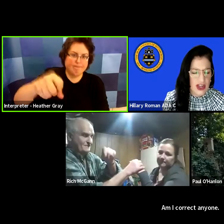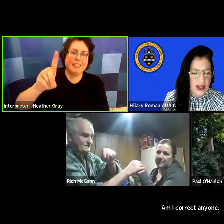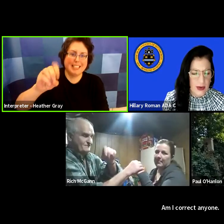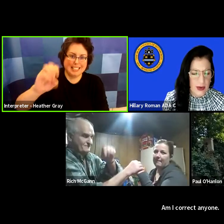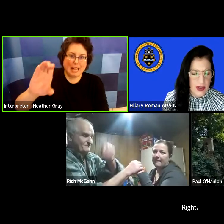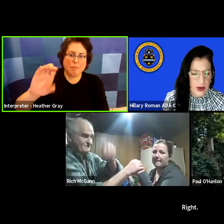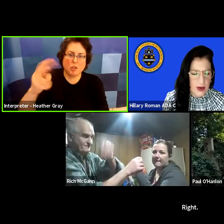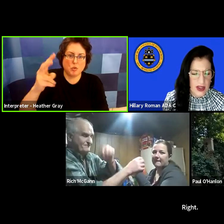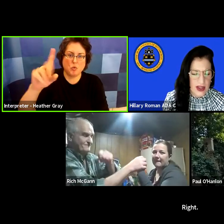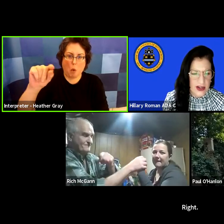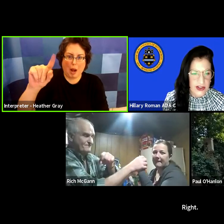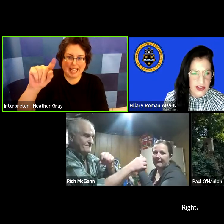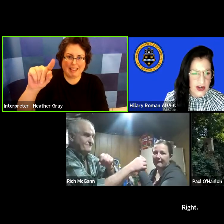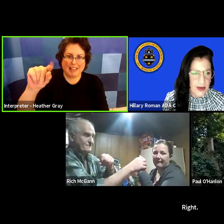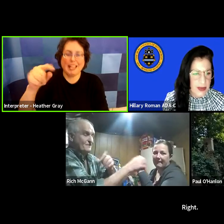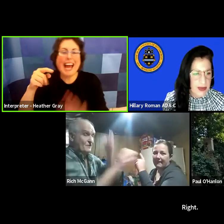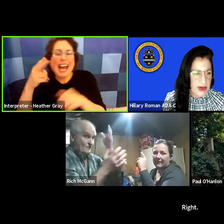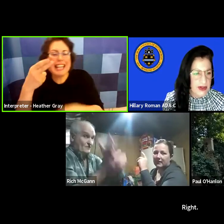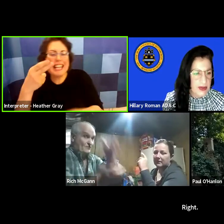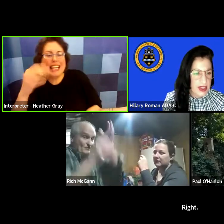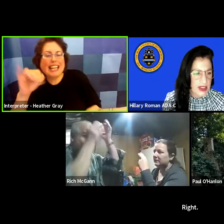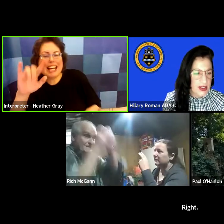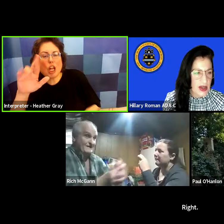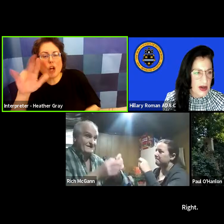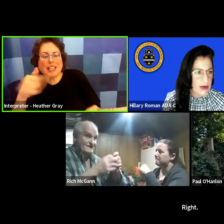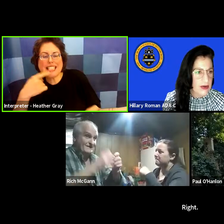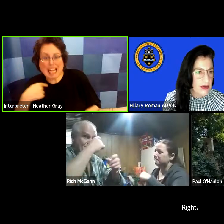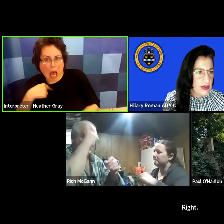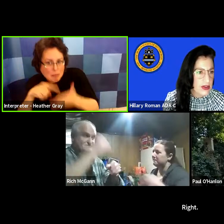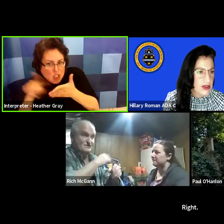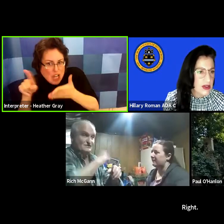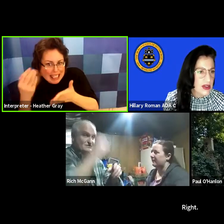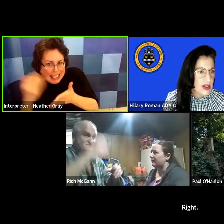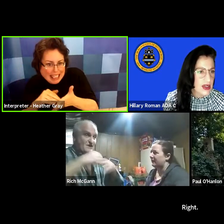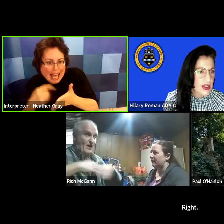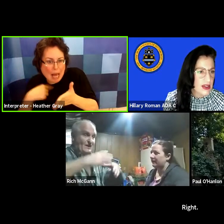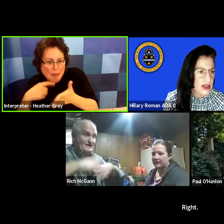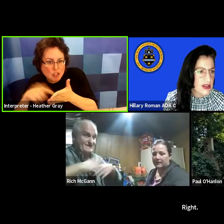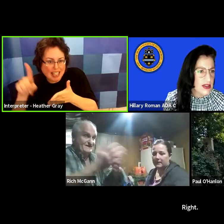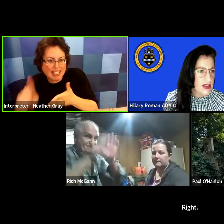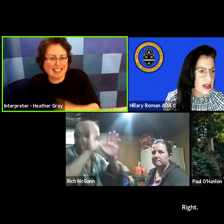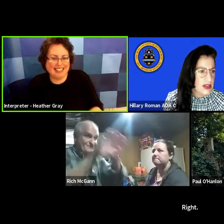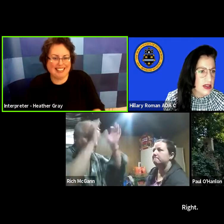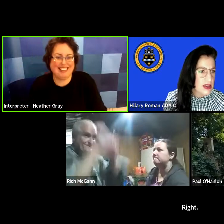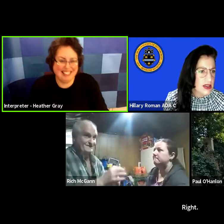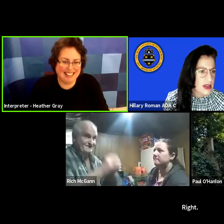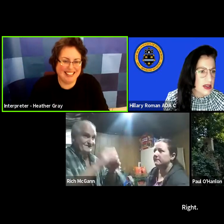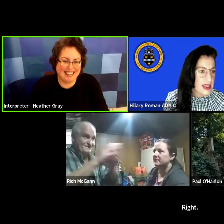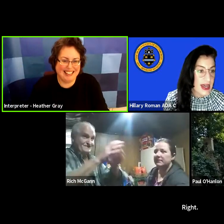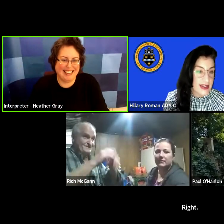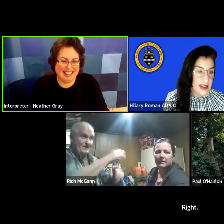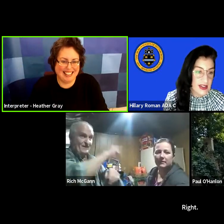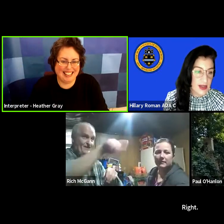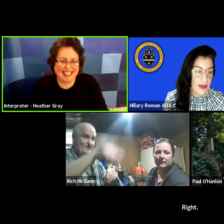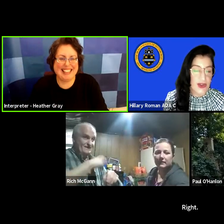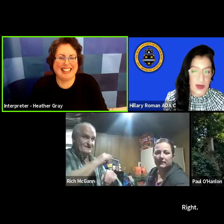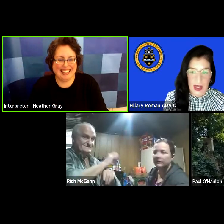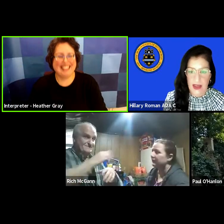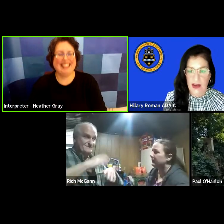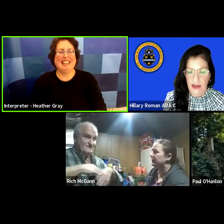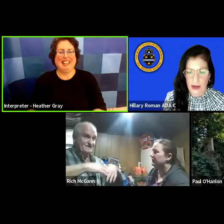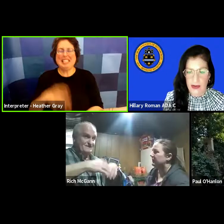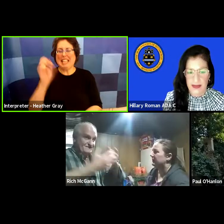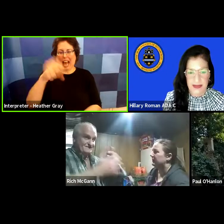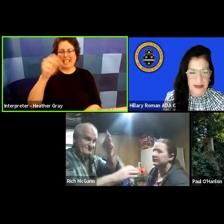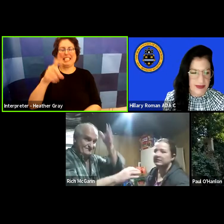Double checking really quickly here. Sorry, my computer's being slow. It is, yes, December